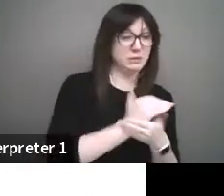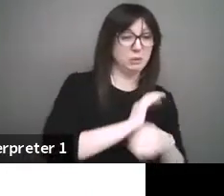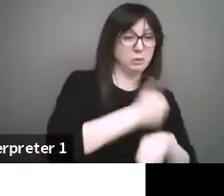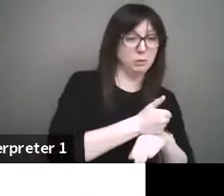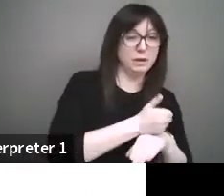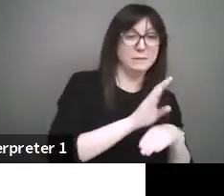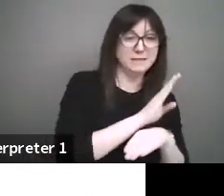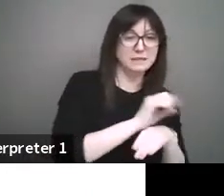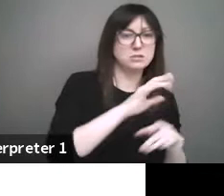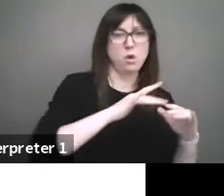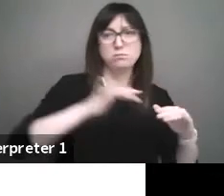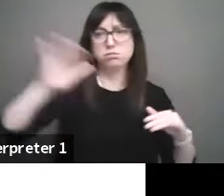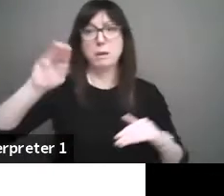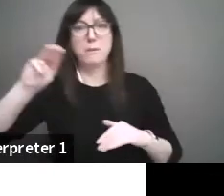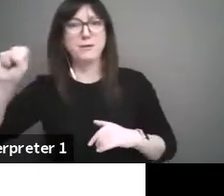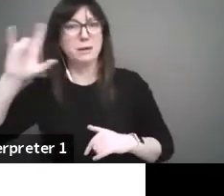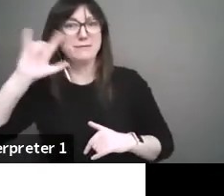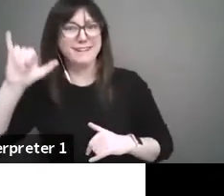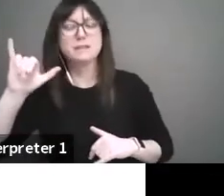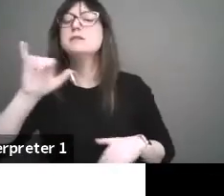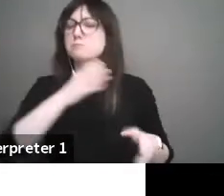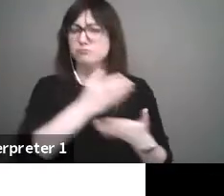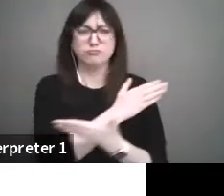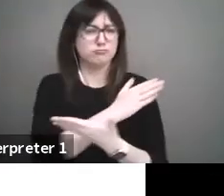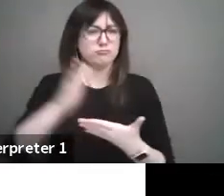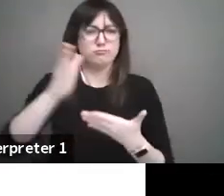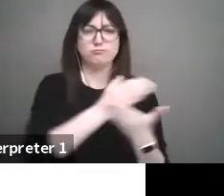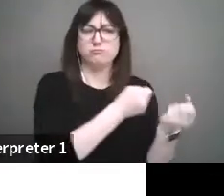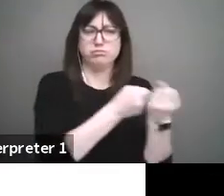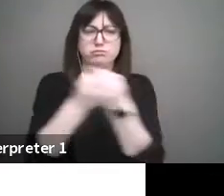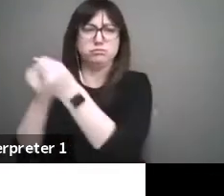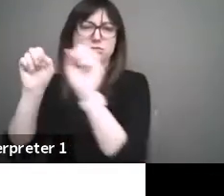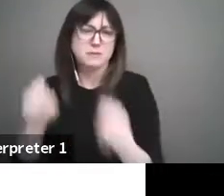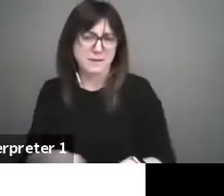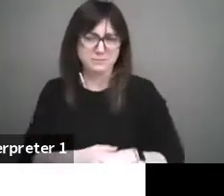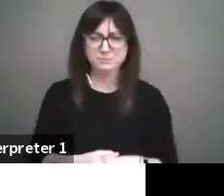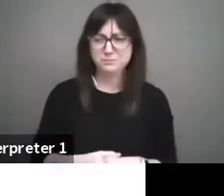world, Vidyard is always here to support your video communication initiatives.